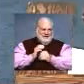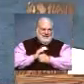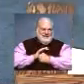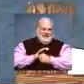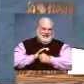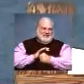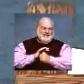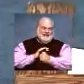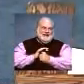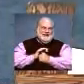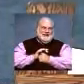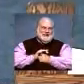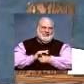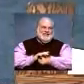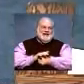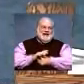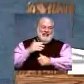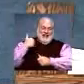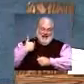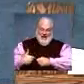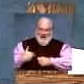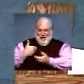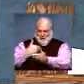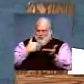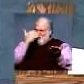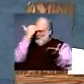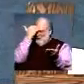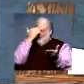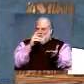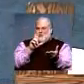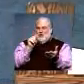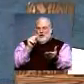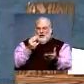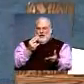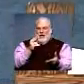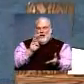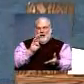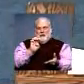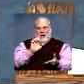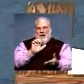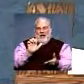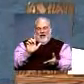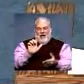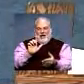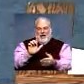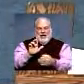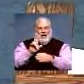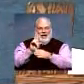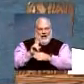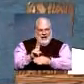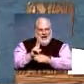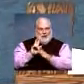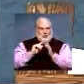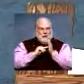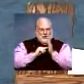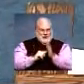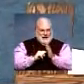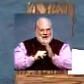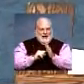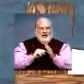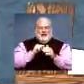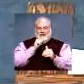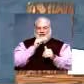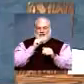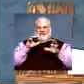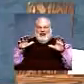left out. Okay. As you well know, I'm Ruth Bell, and I usually and am tonight representing the League of